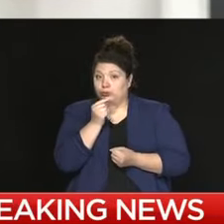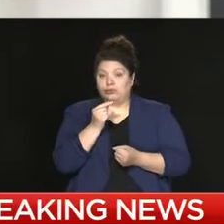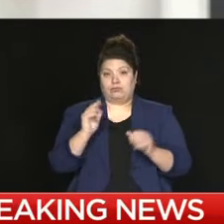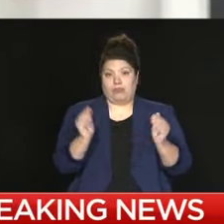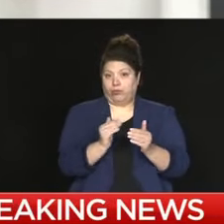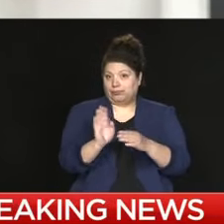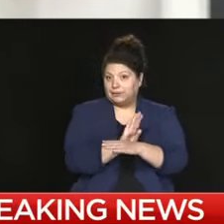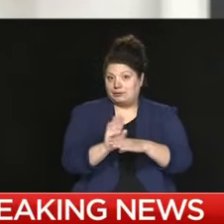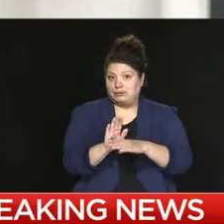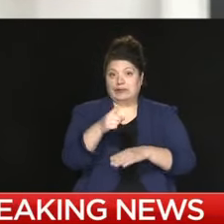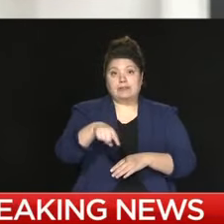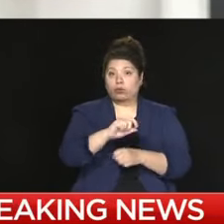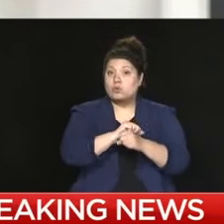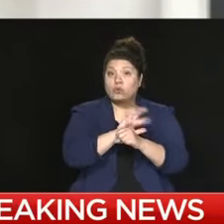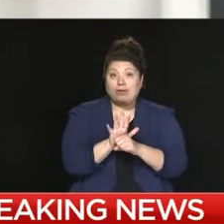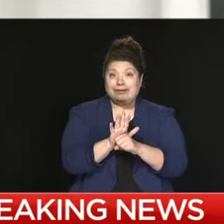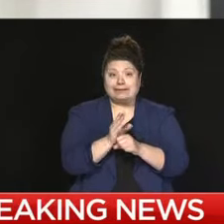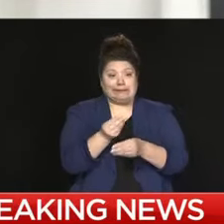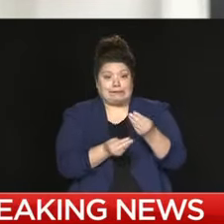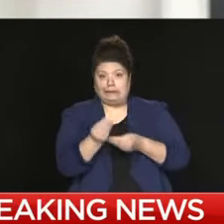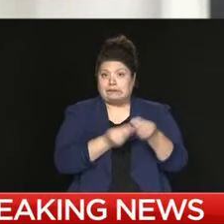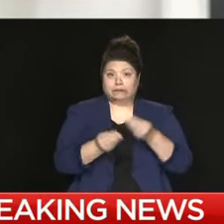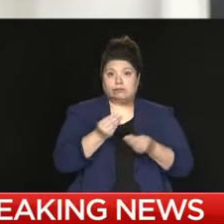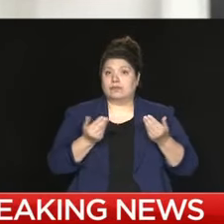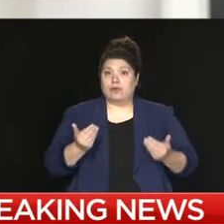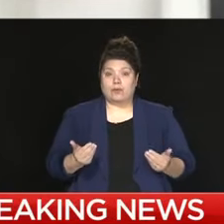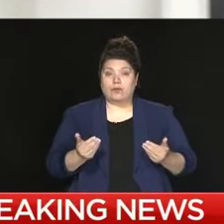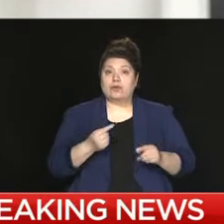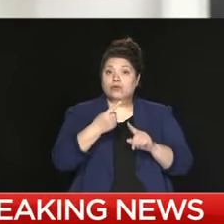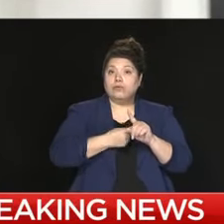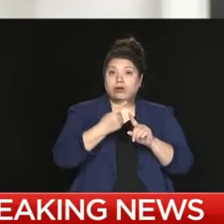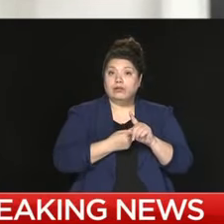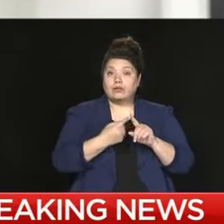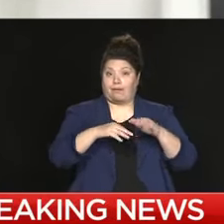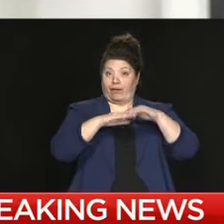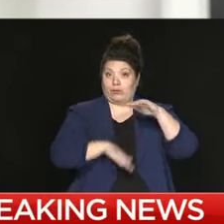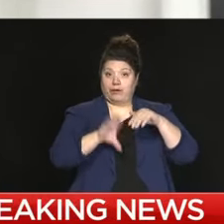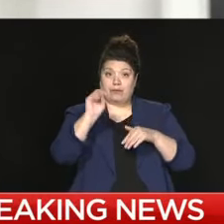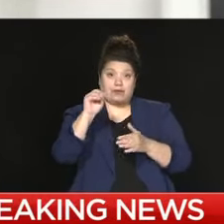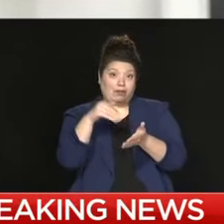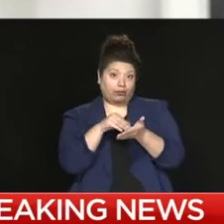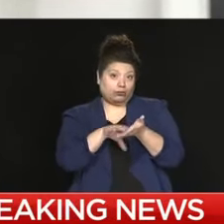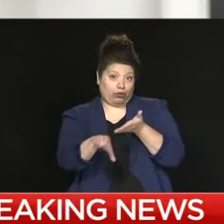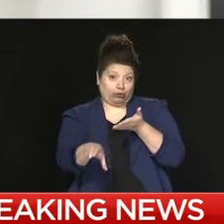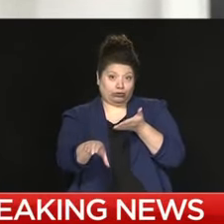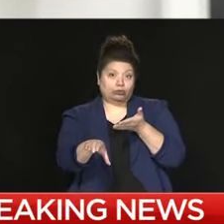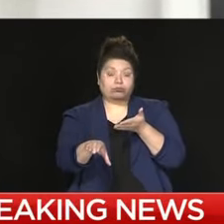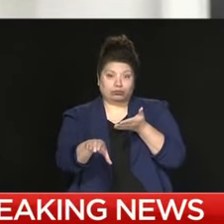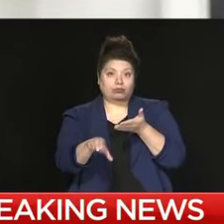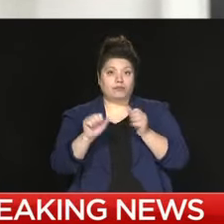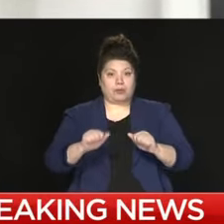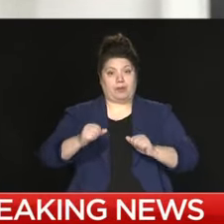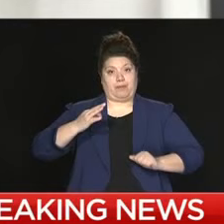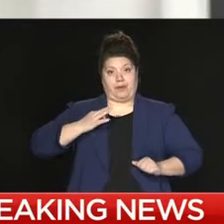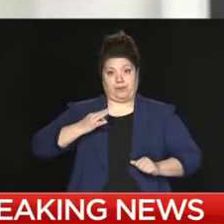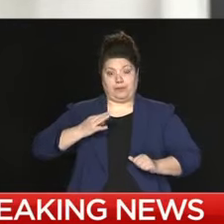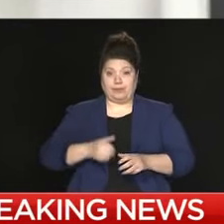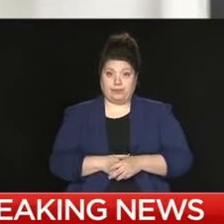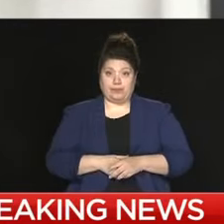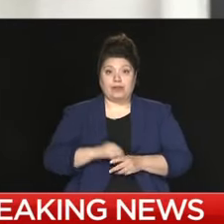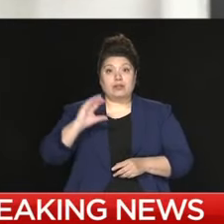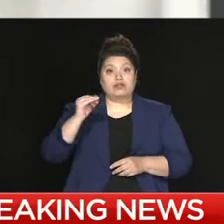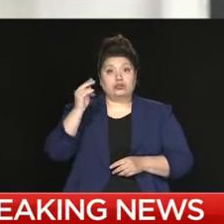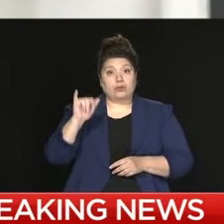hard hit by COVID-19 and whose monthly rent is less than $50,000.